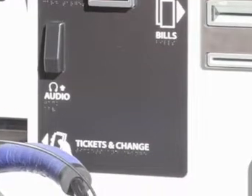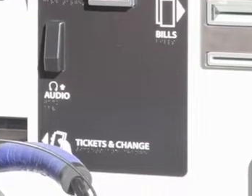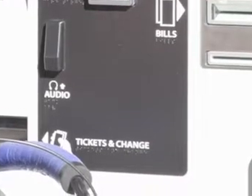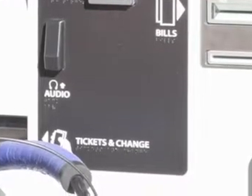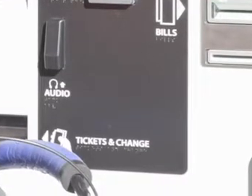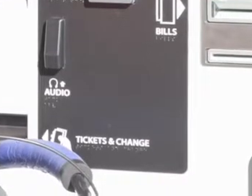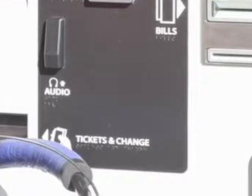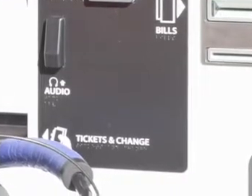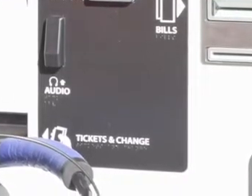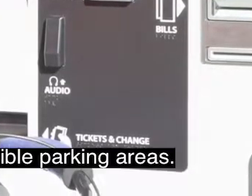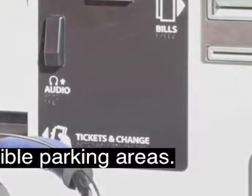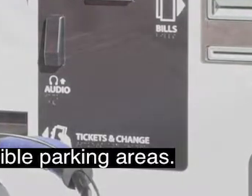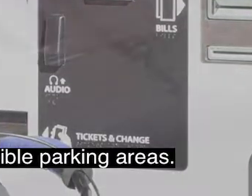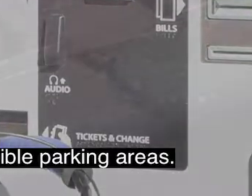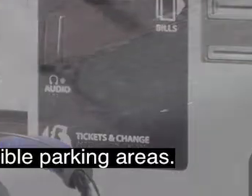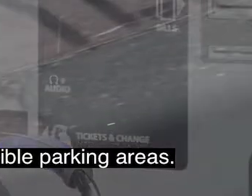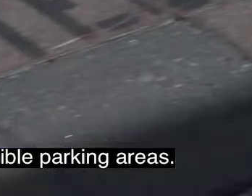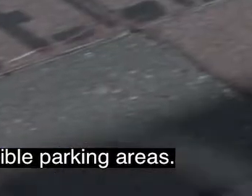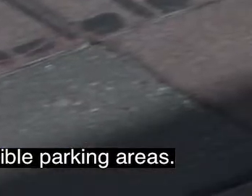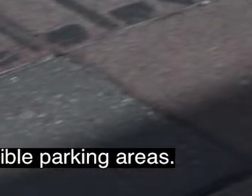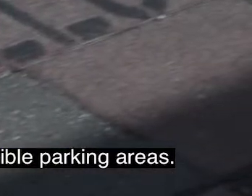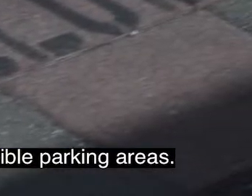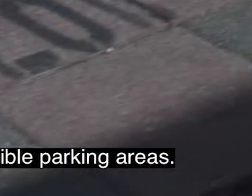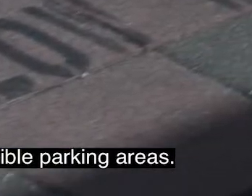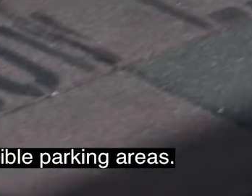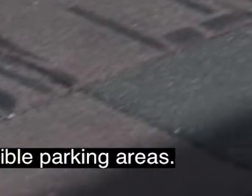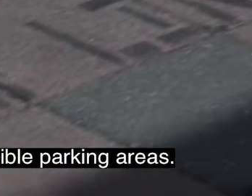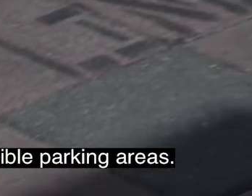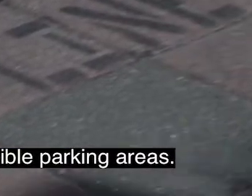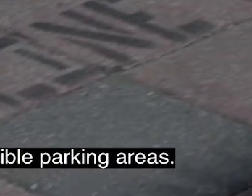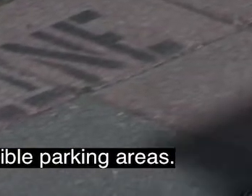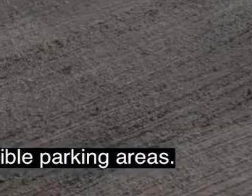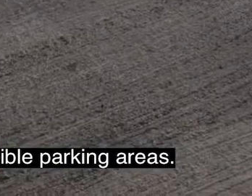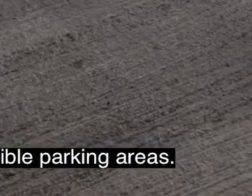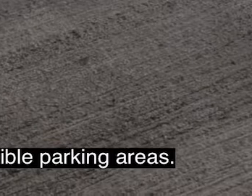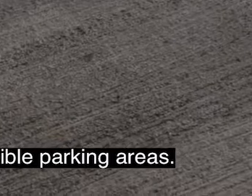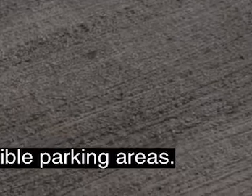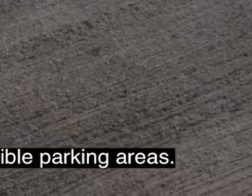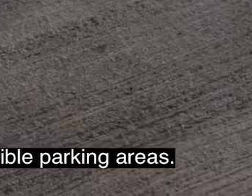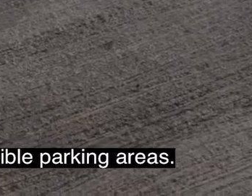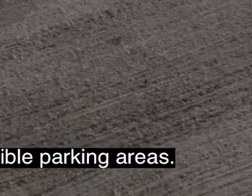right of the screen. Platform edge detectable warning strips